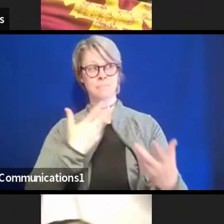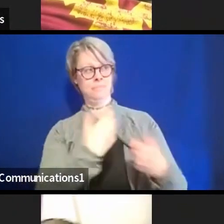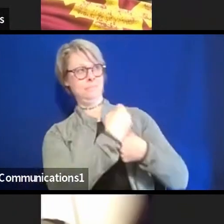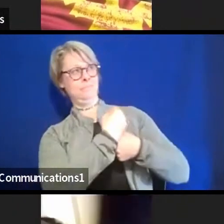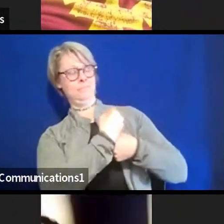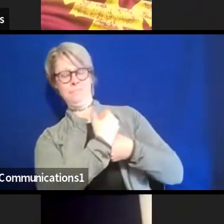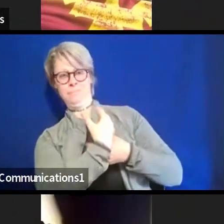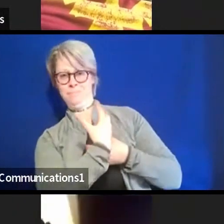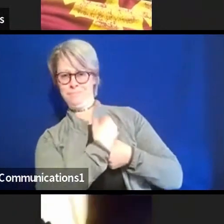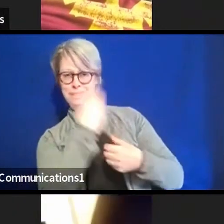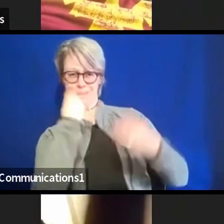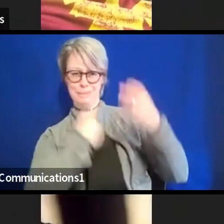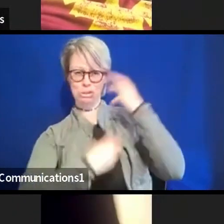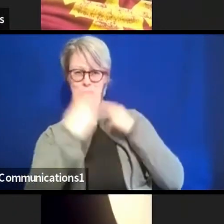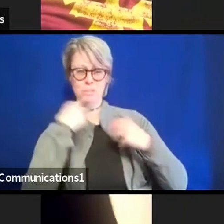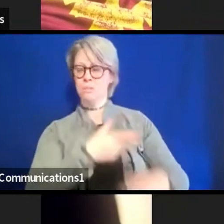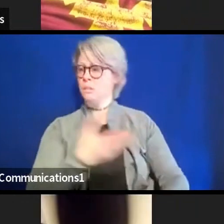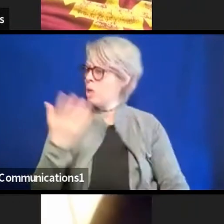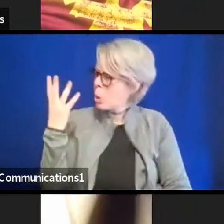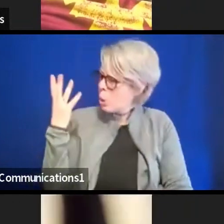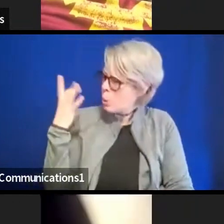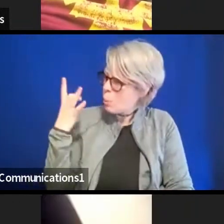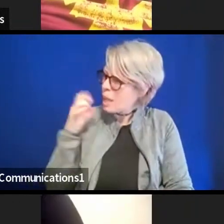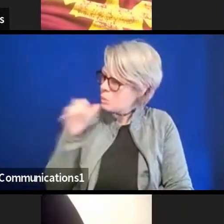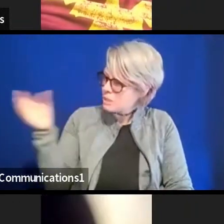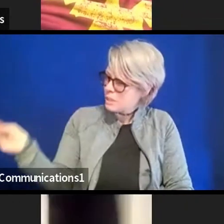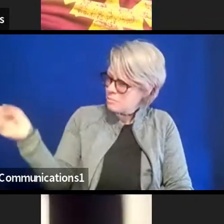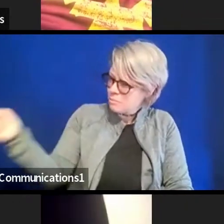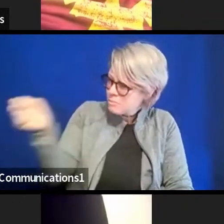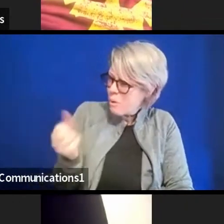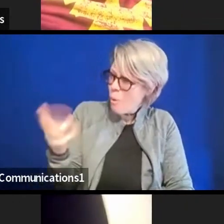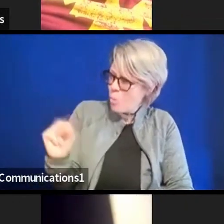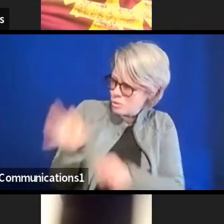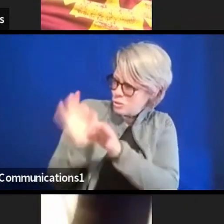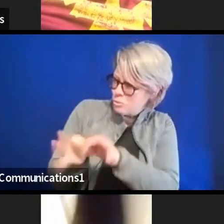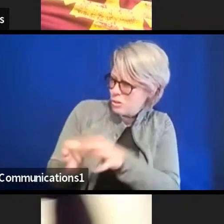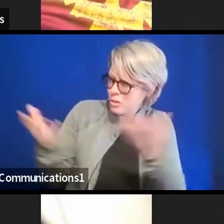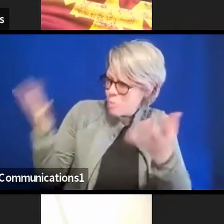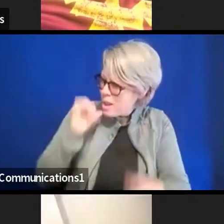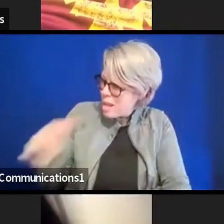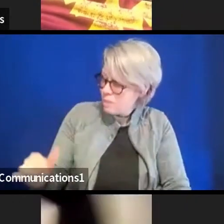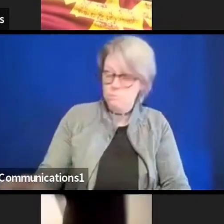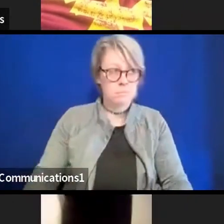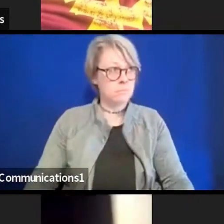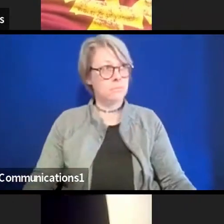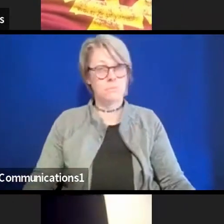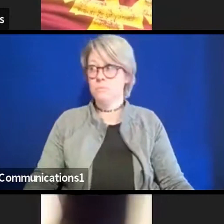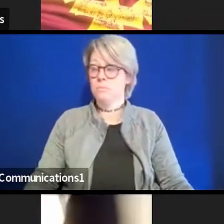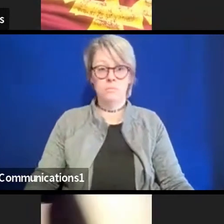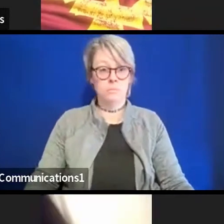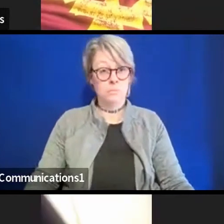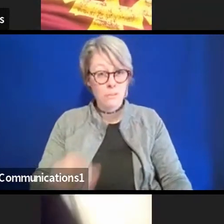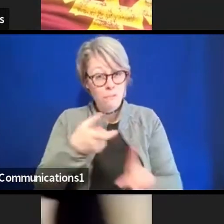and said, why have you not brought your own interpreter? And this is from